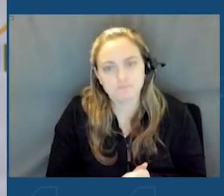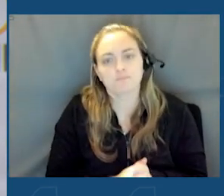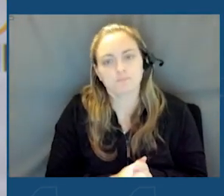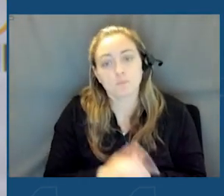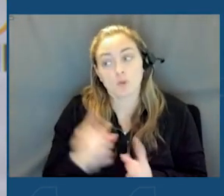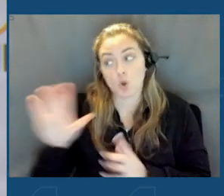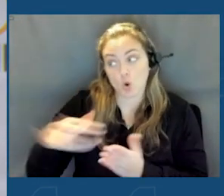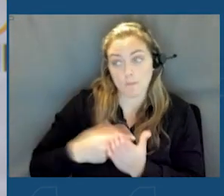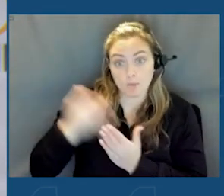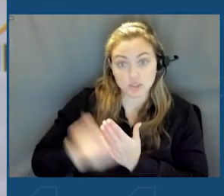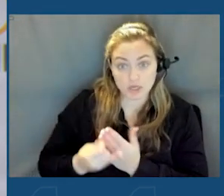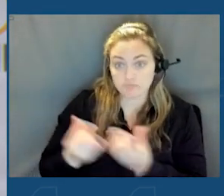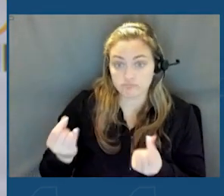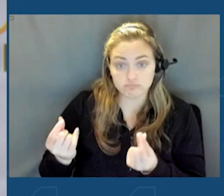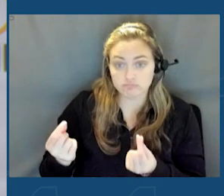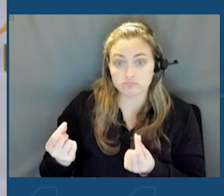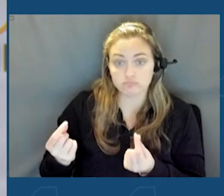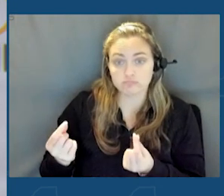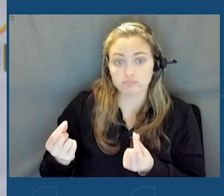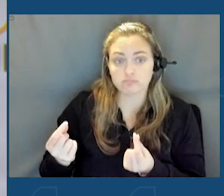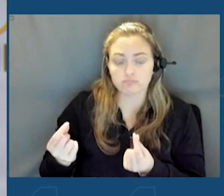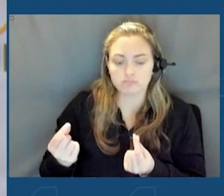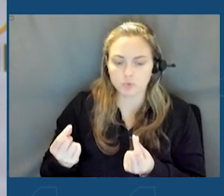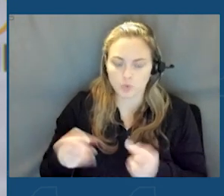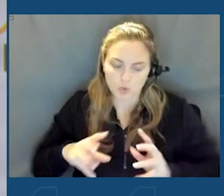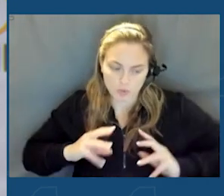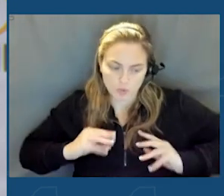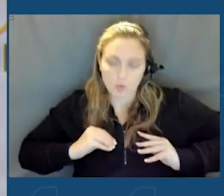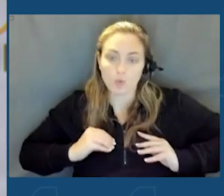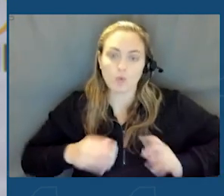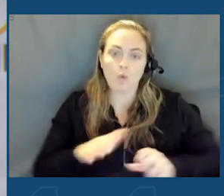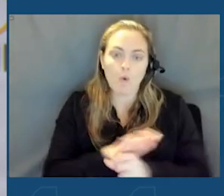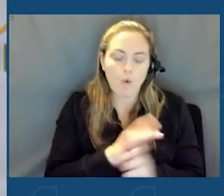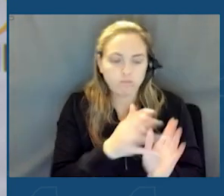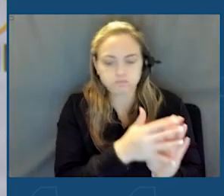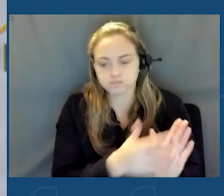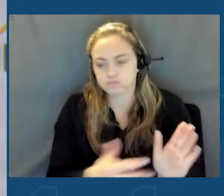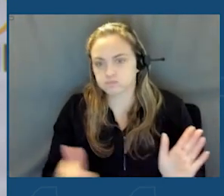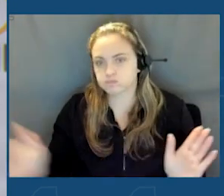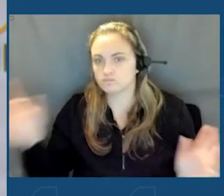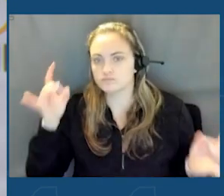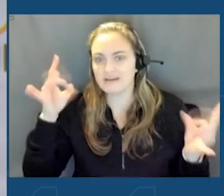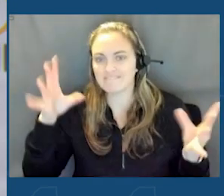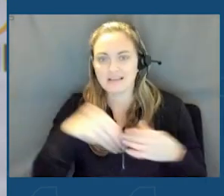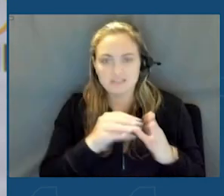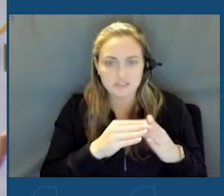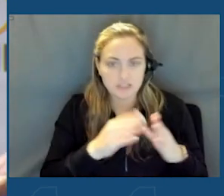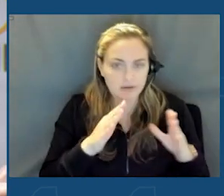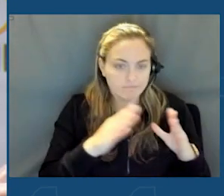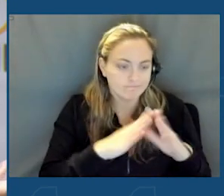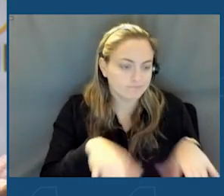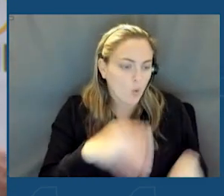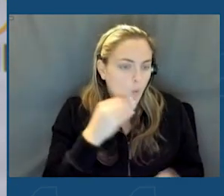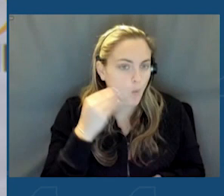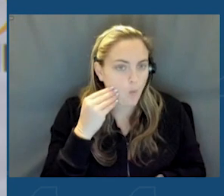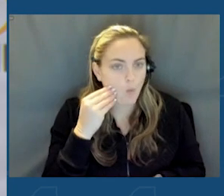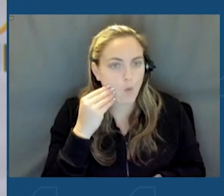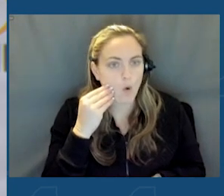was to embrace the whole specter of violence in homes. Back then they used to call it wife